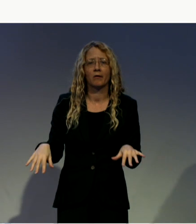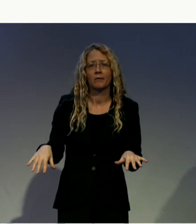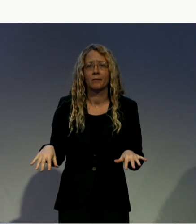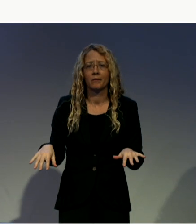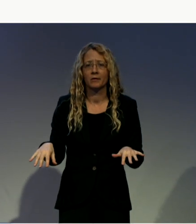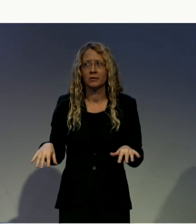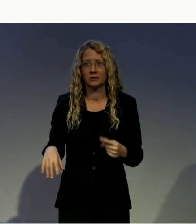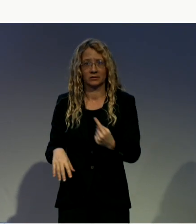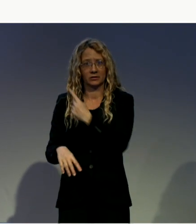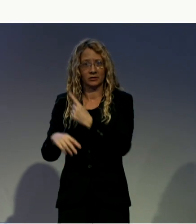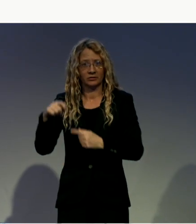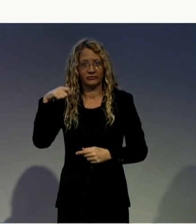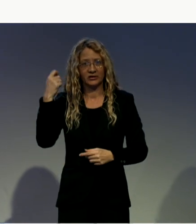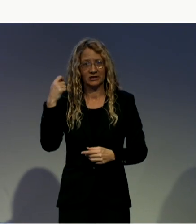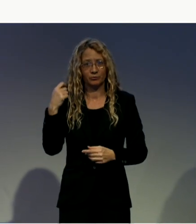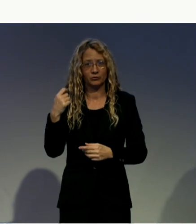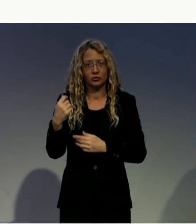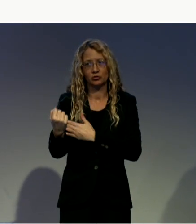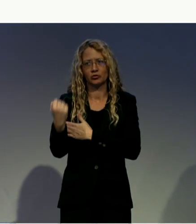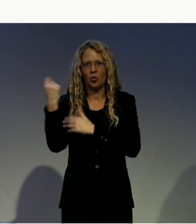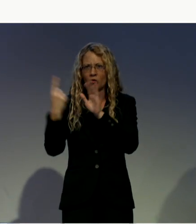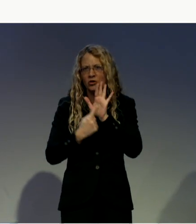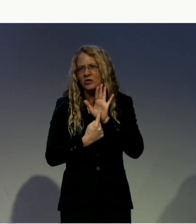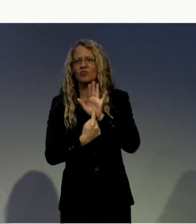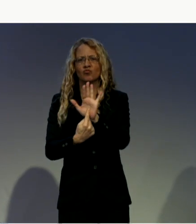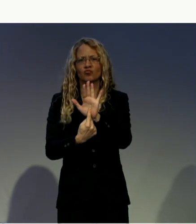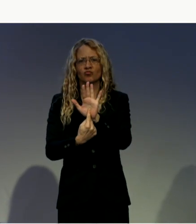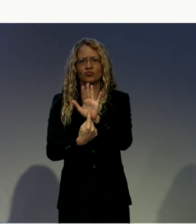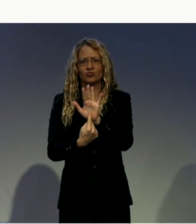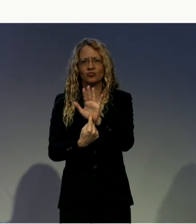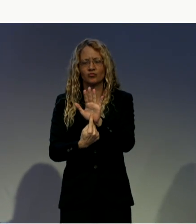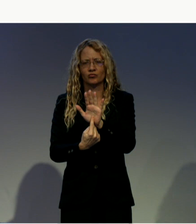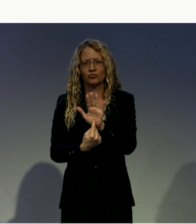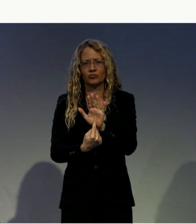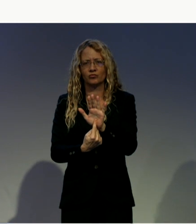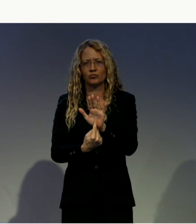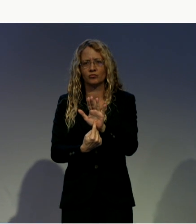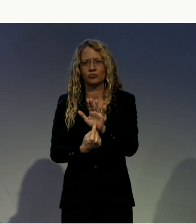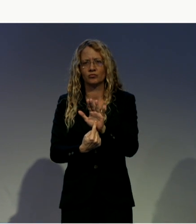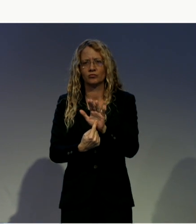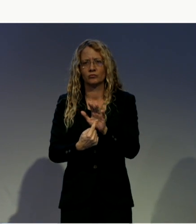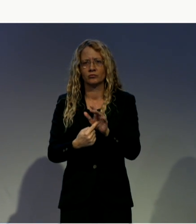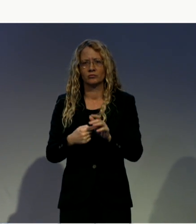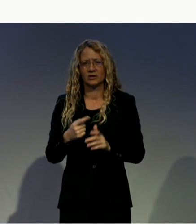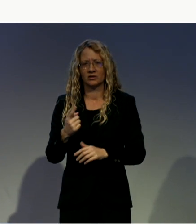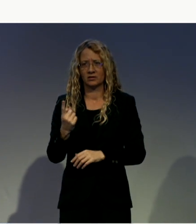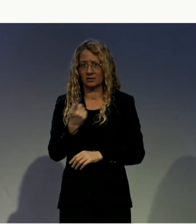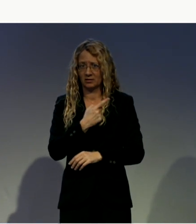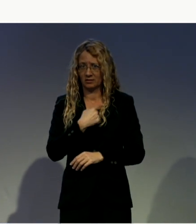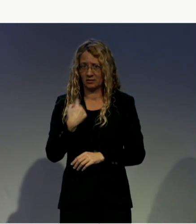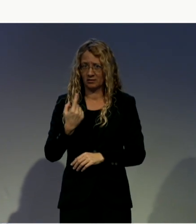really strong message, we don't want people to be necessarily imitating the actress's